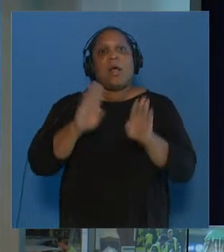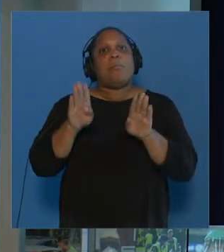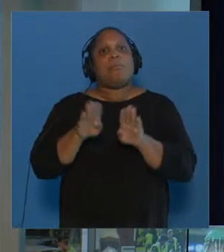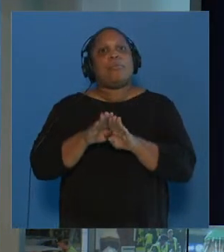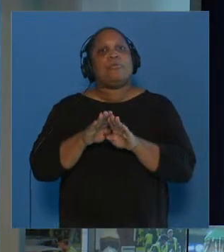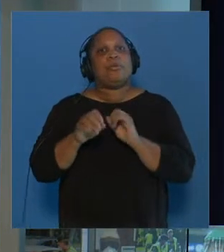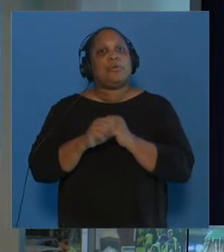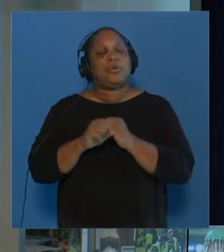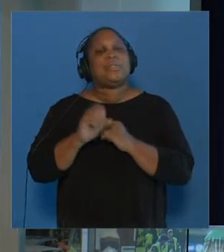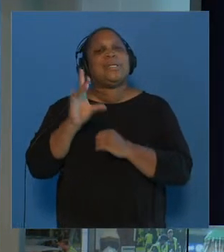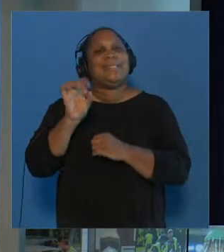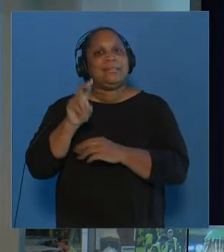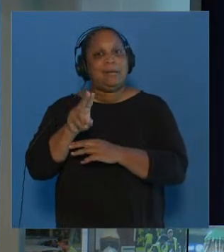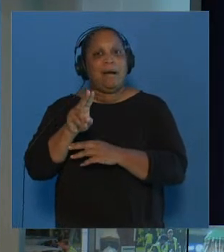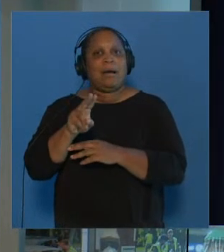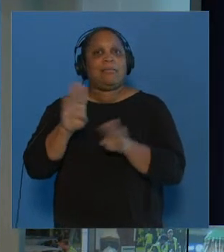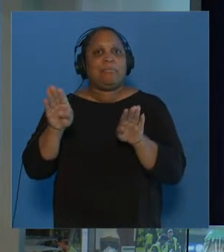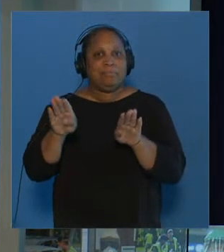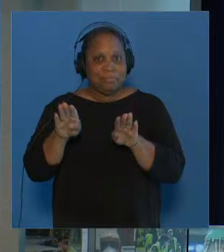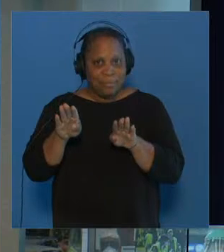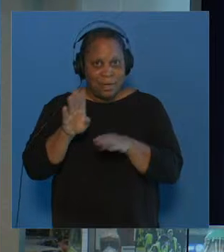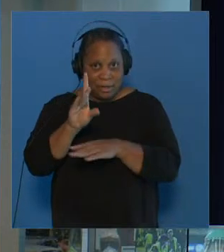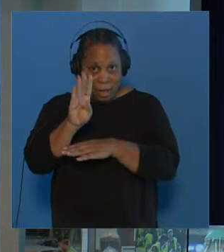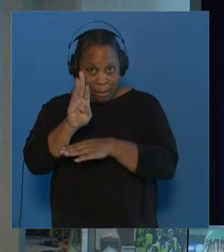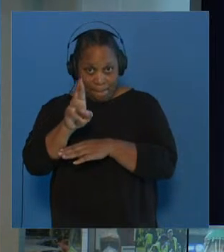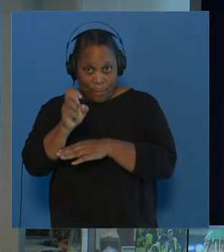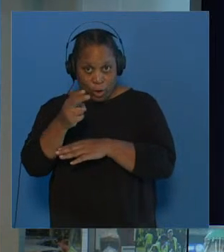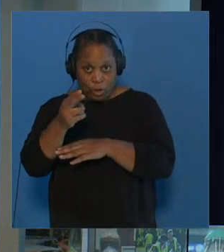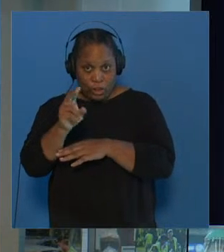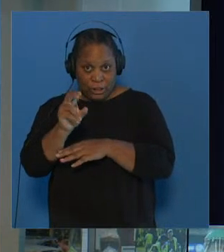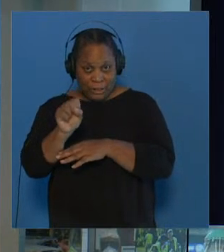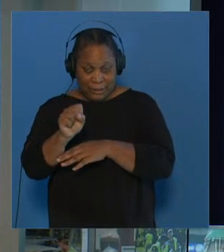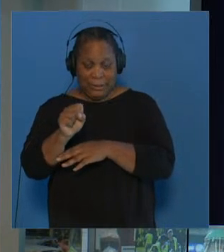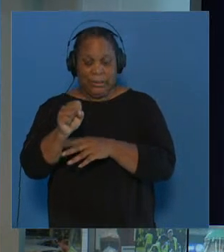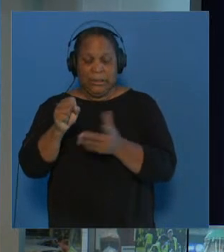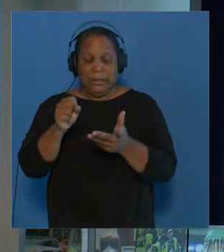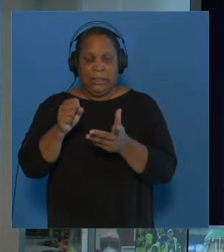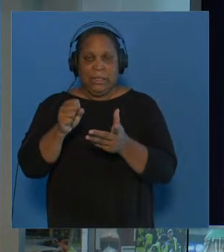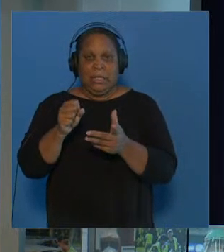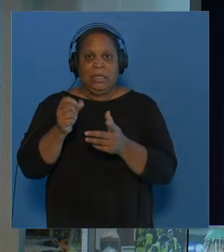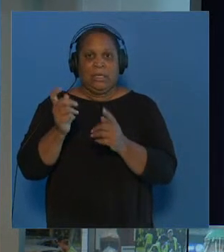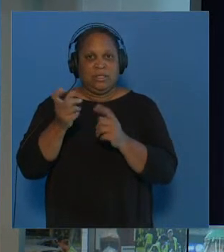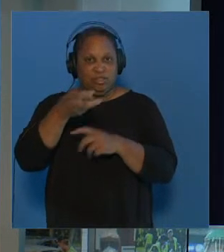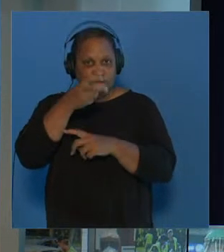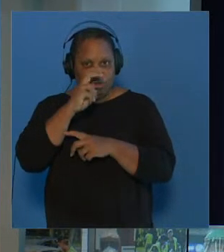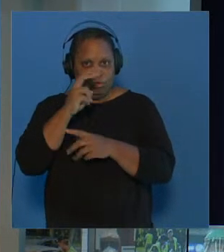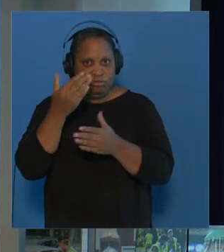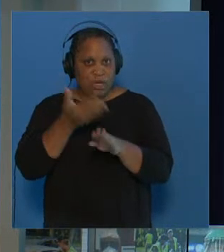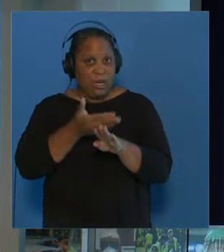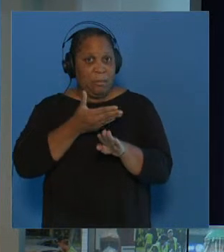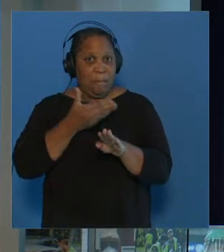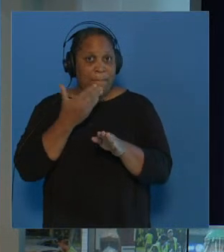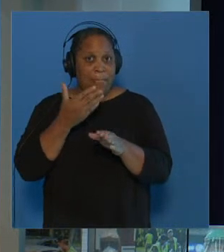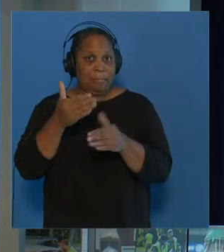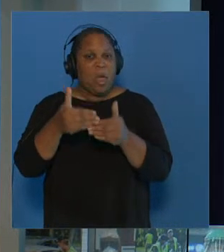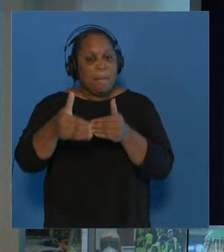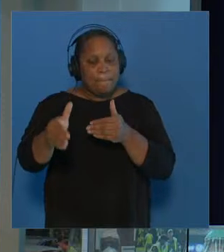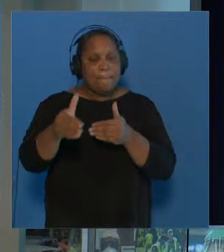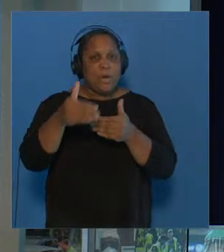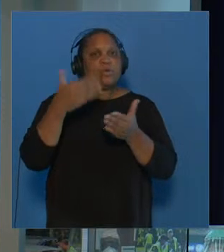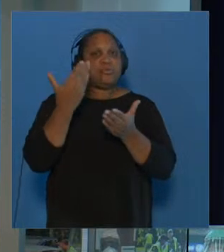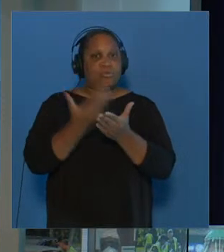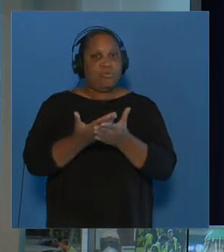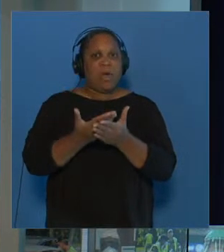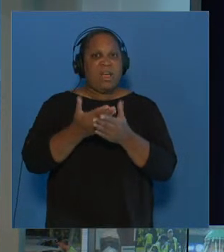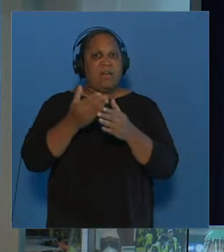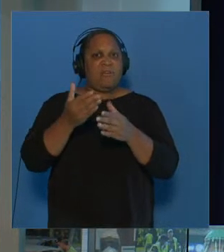Good evening. Don Burgess for Bermuda Broadcasting. Strict post-arrival testing is critical to catching and containing the disease spreading